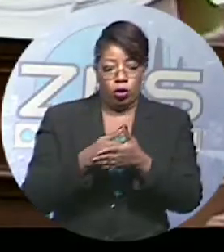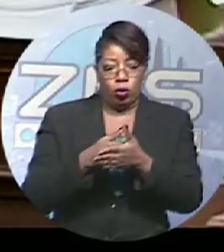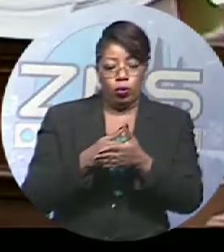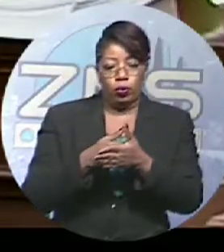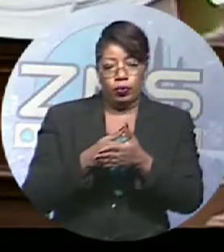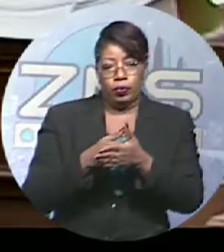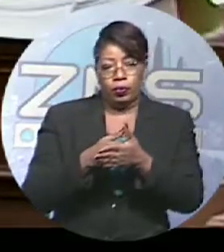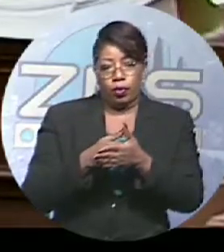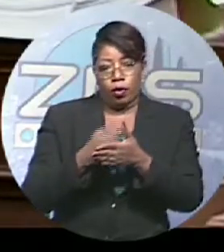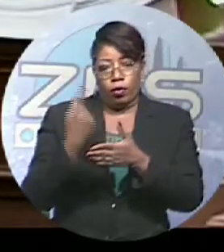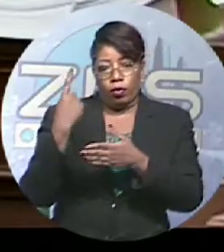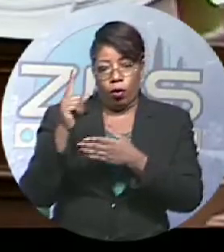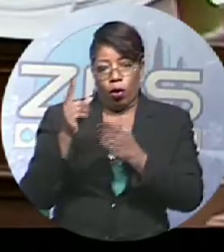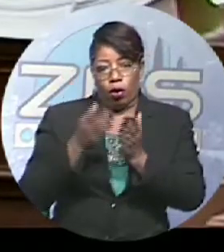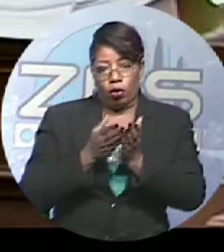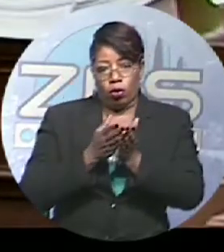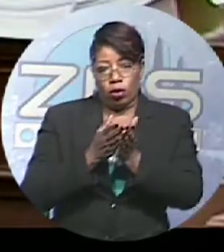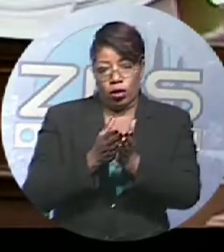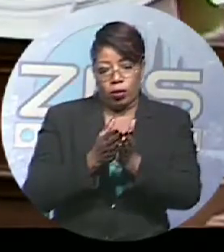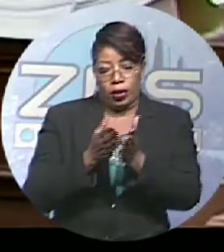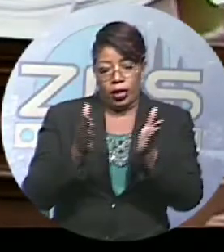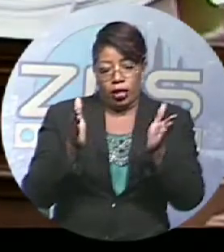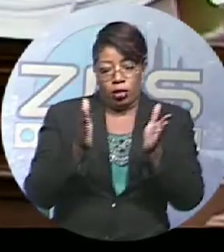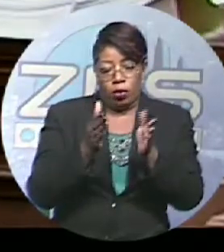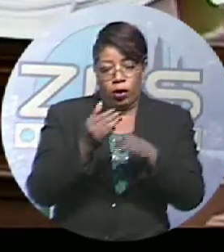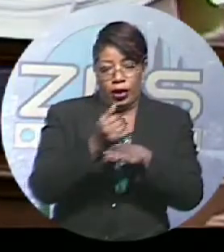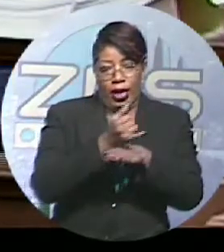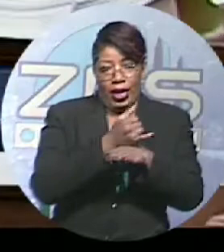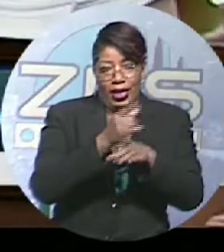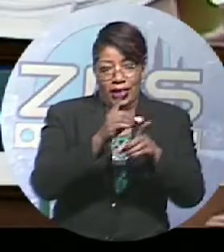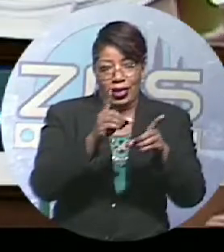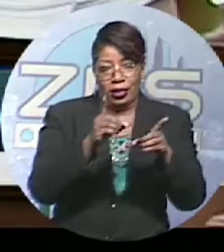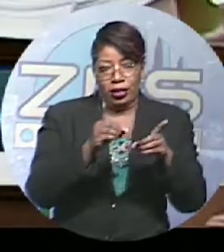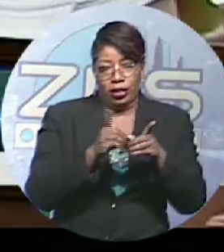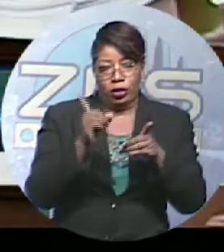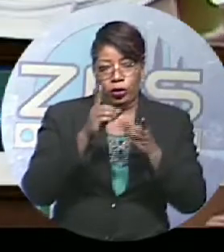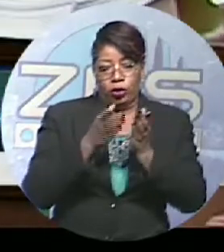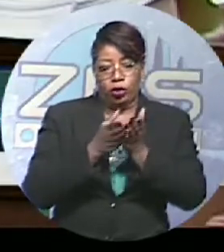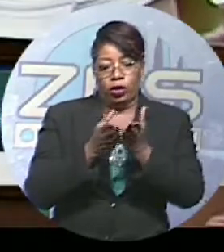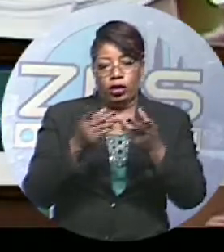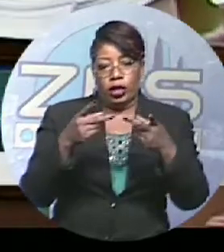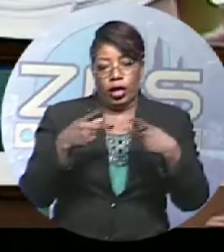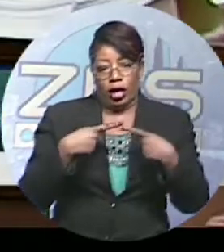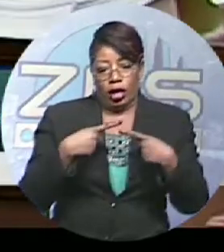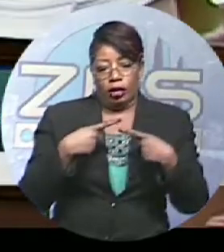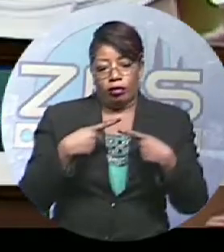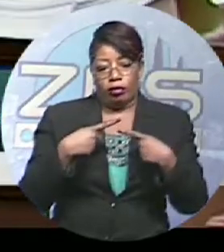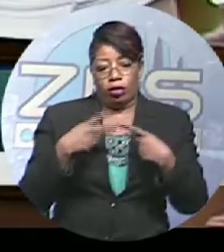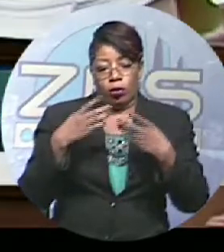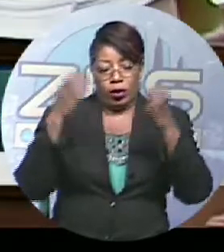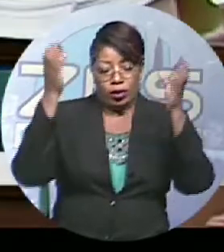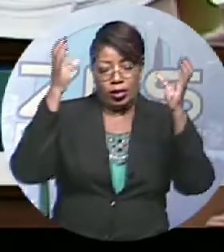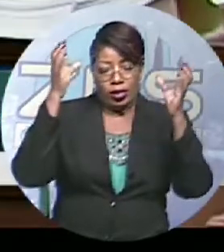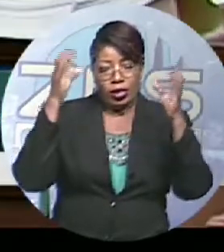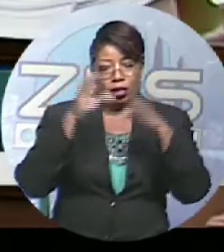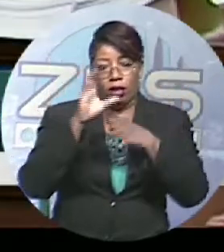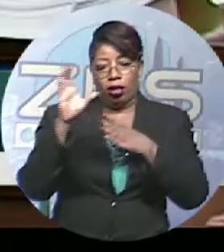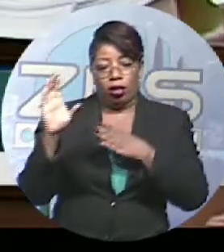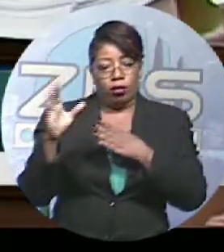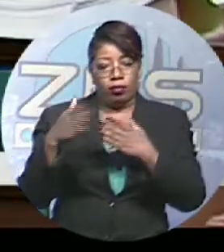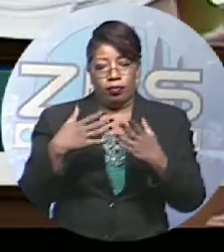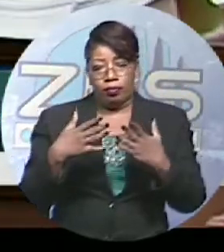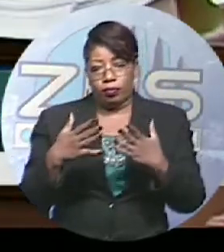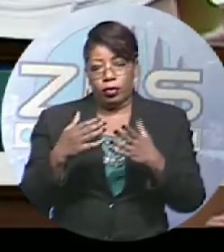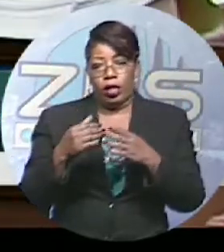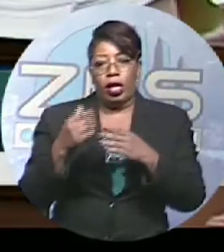ship, these small island destinations that cruise ships have, whether it's Disney, whether it's Carnival.